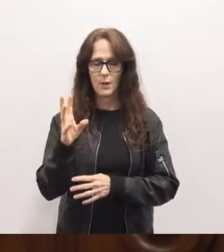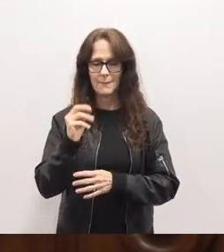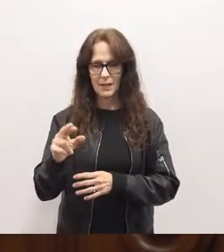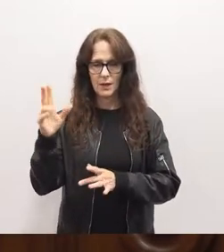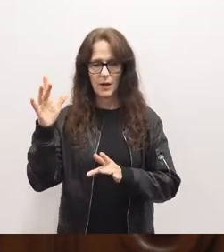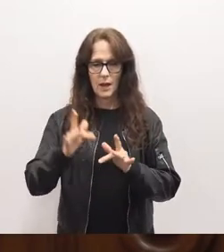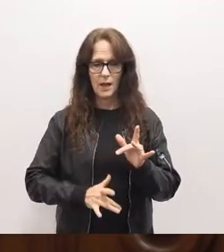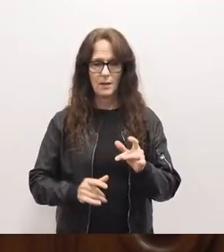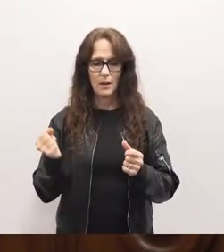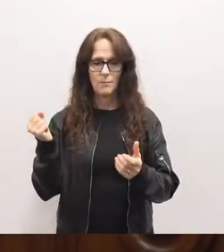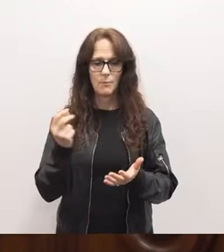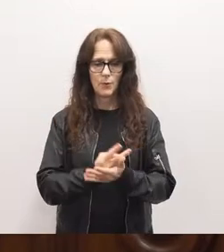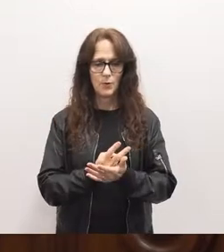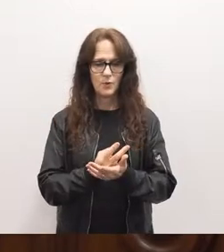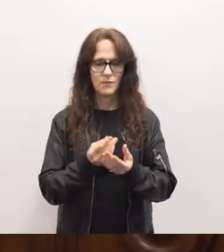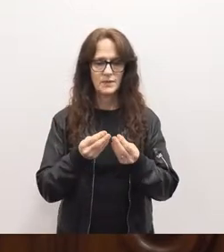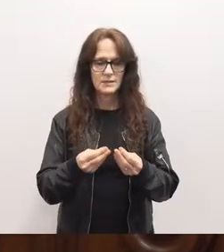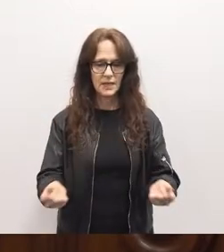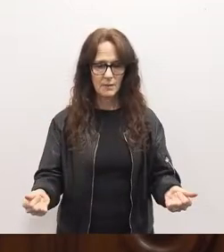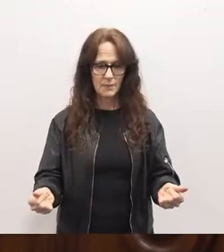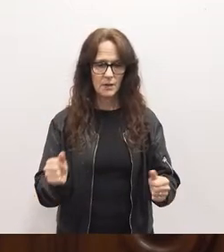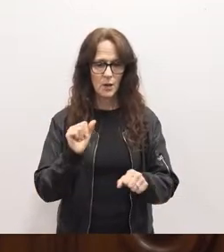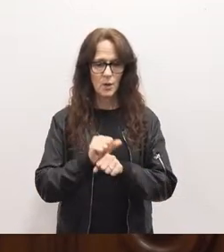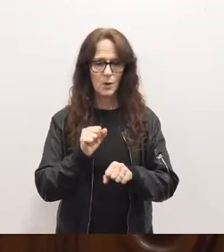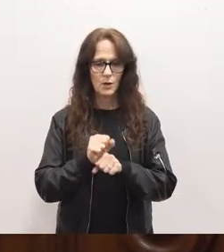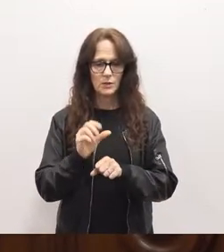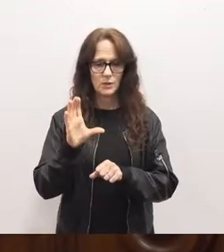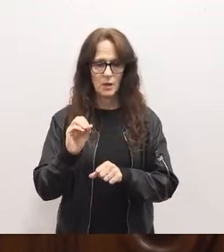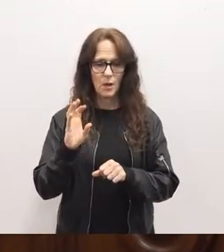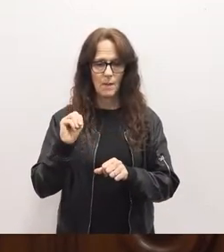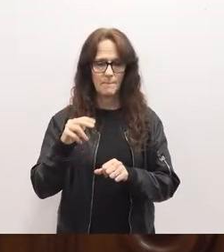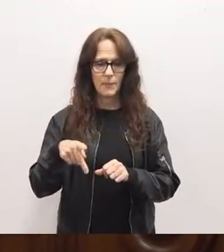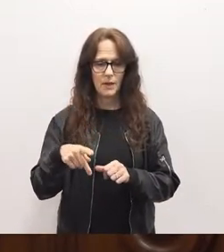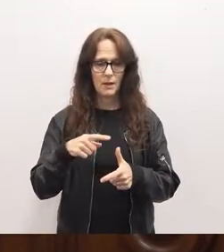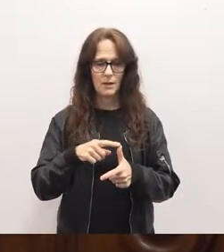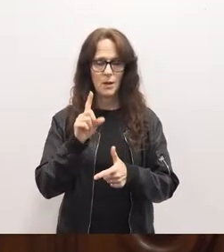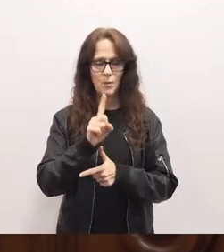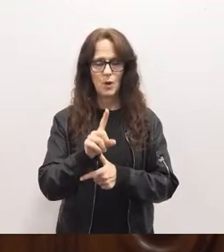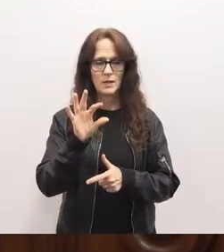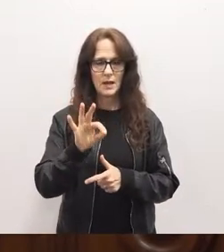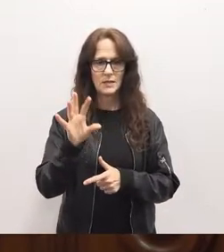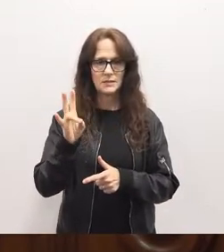absent to approve a settlement in workers' compensation cases